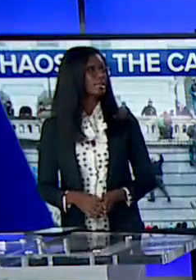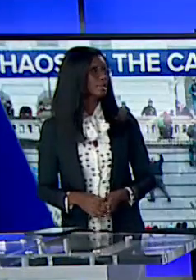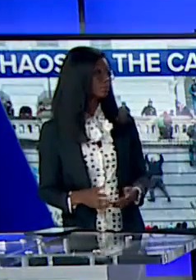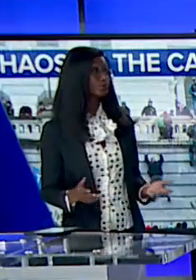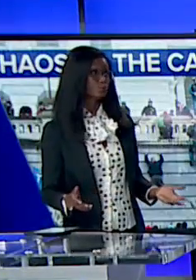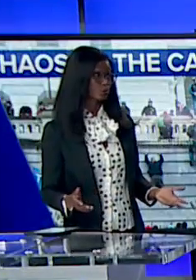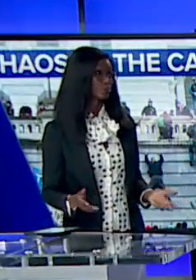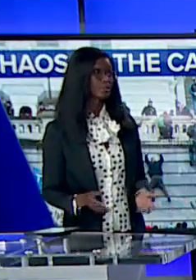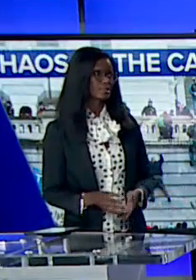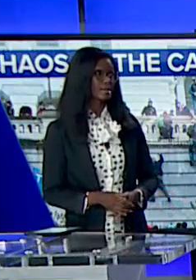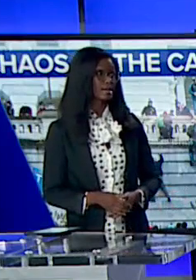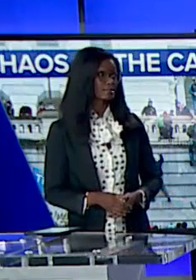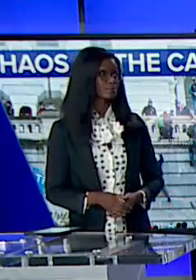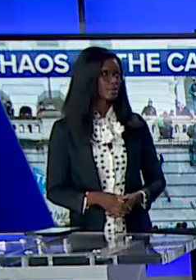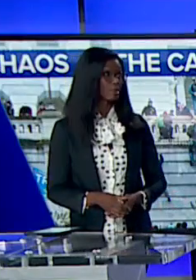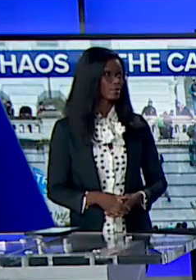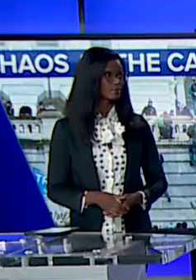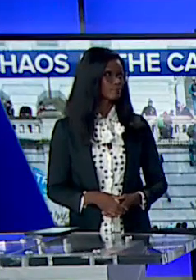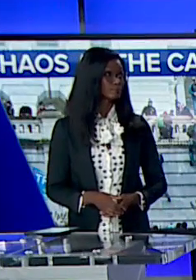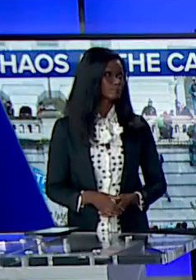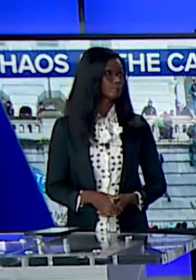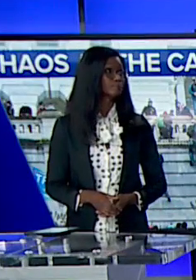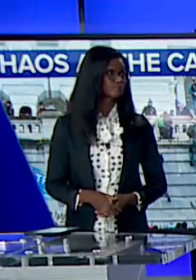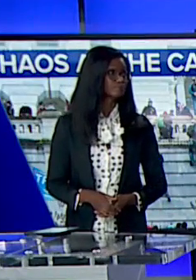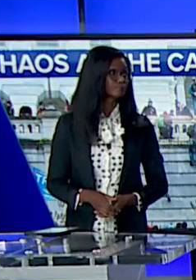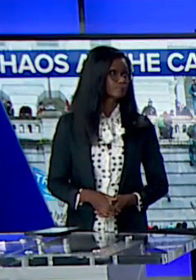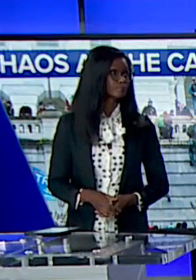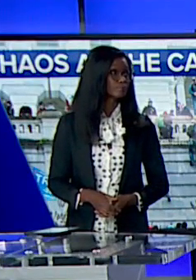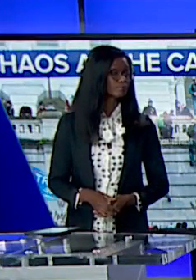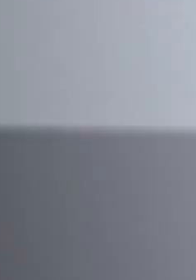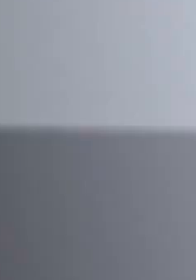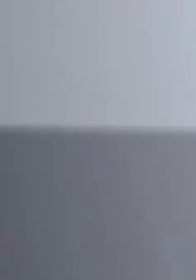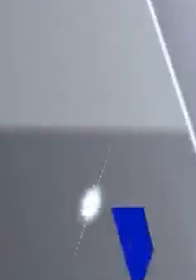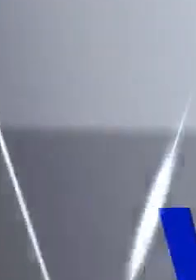any other future attacks. Ray and Micah. Thank you, Gaynor. We're going to take a look at more headlines.